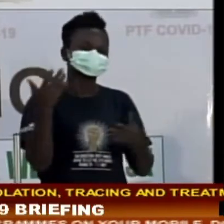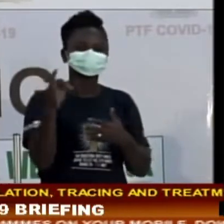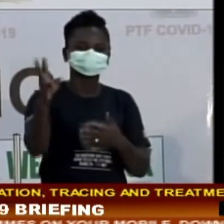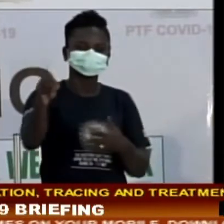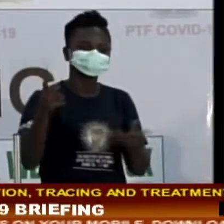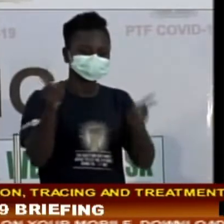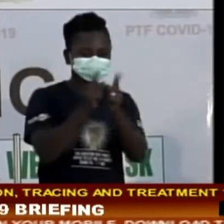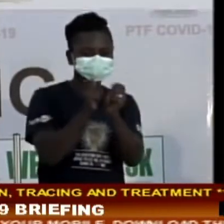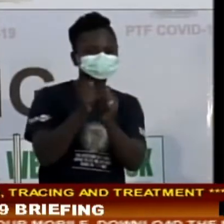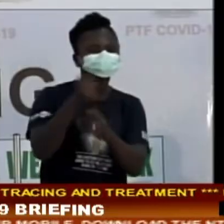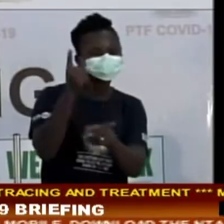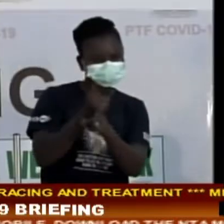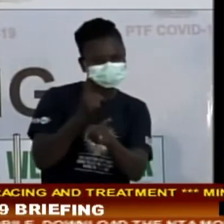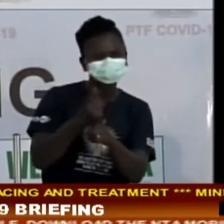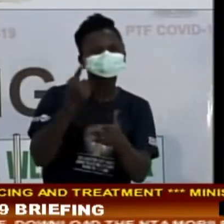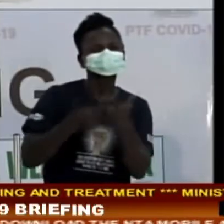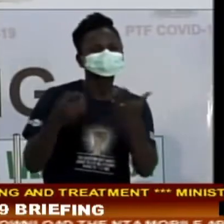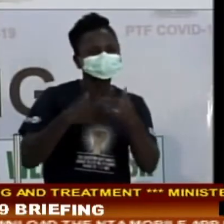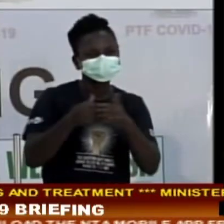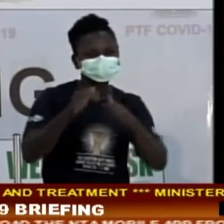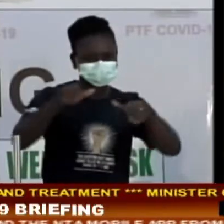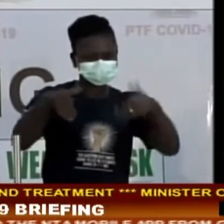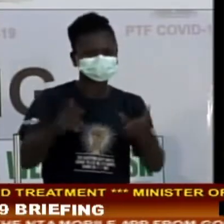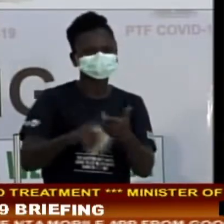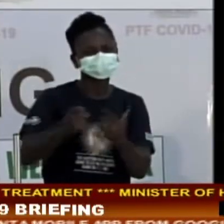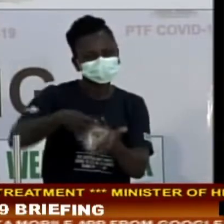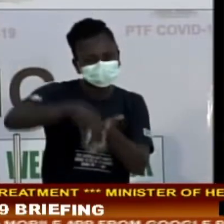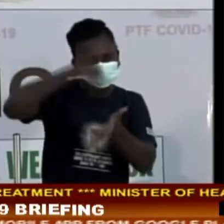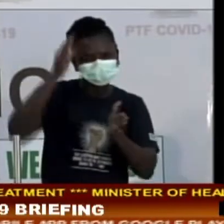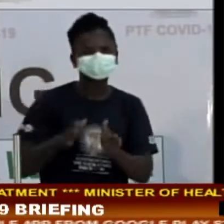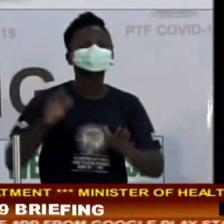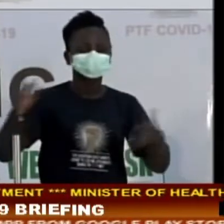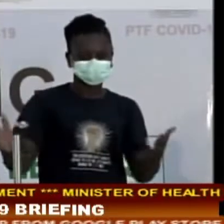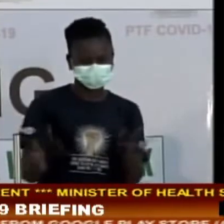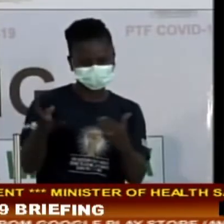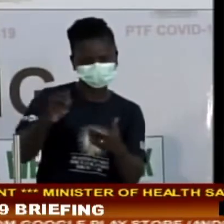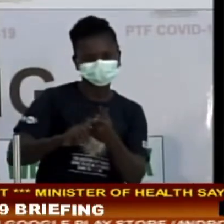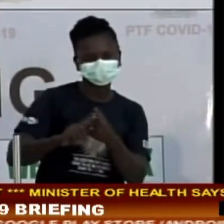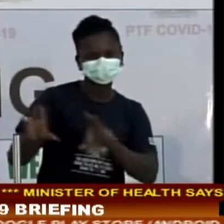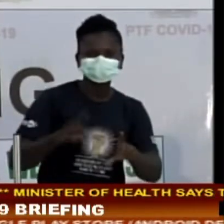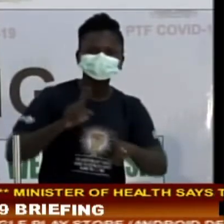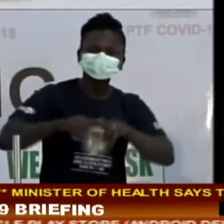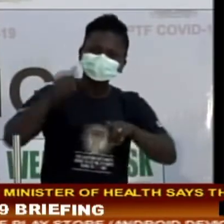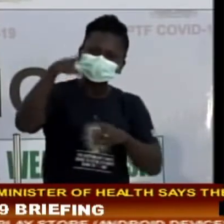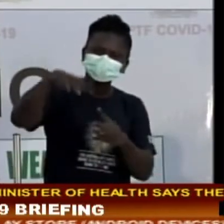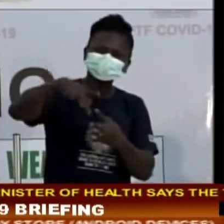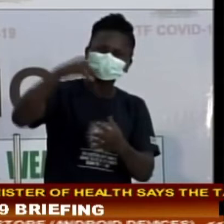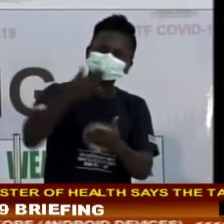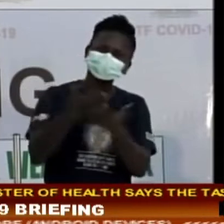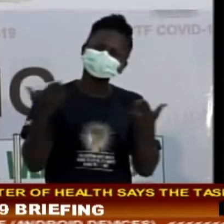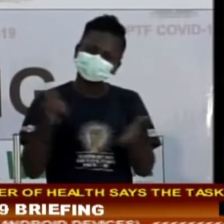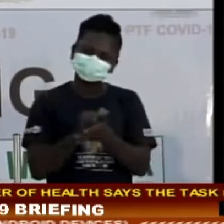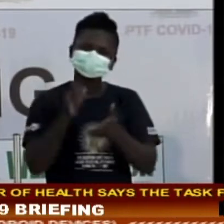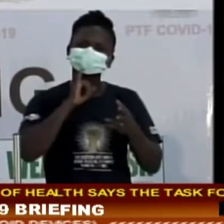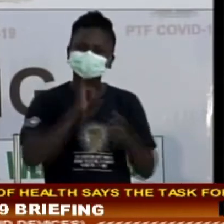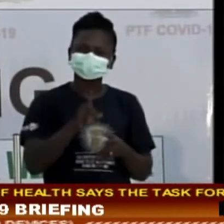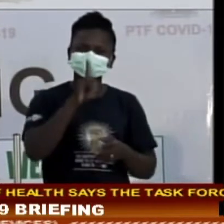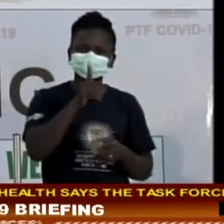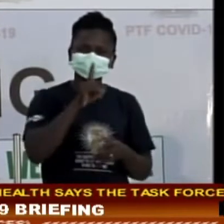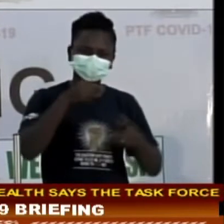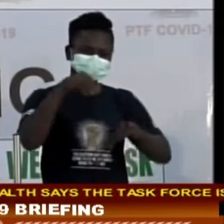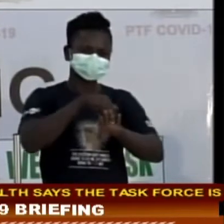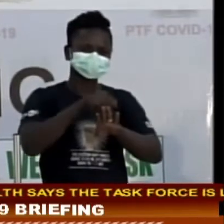whatever they can offer to their students we encourage them to do but you pointed out something that is really at the heart of